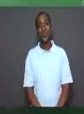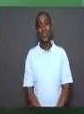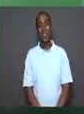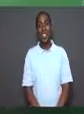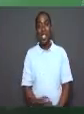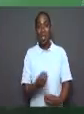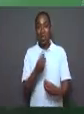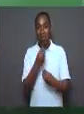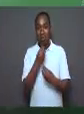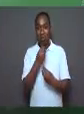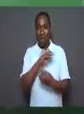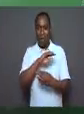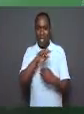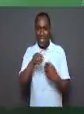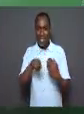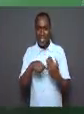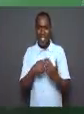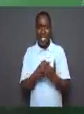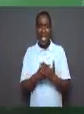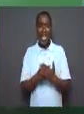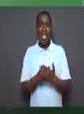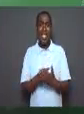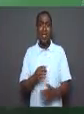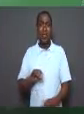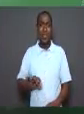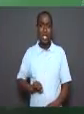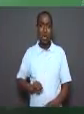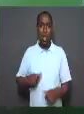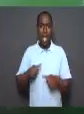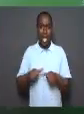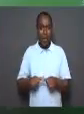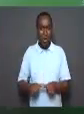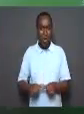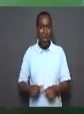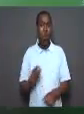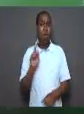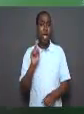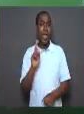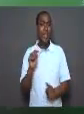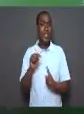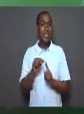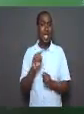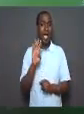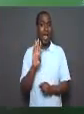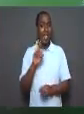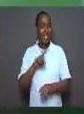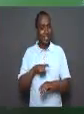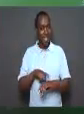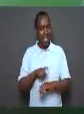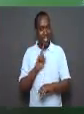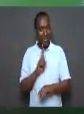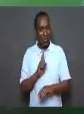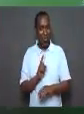Food generally stays in the stomach for 1 to 4 hours, after